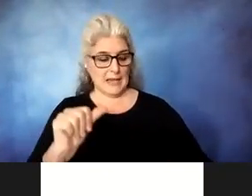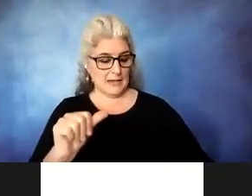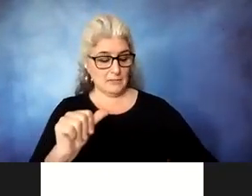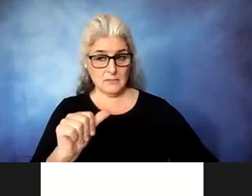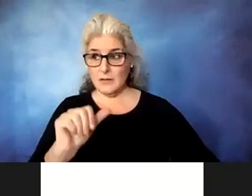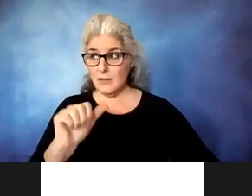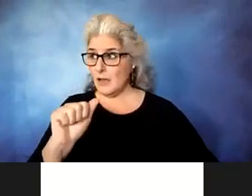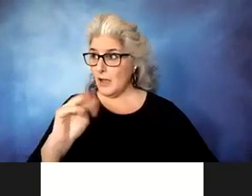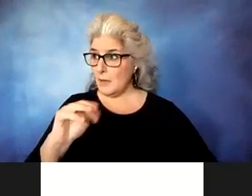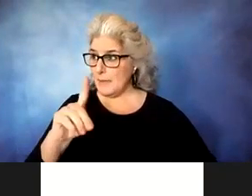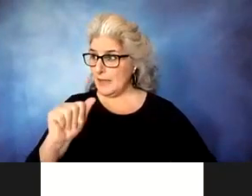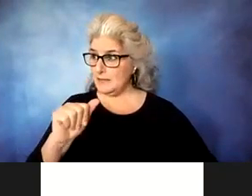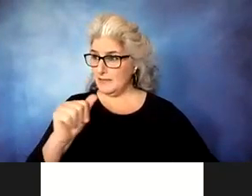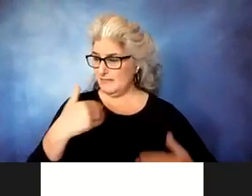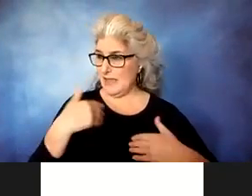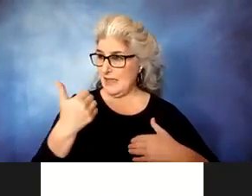questions?